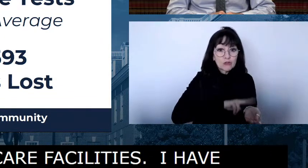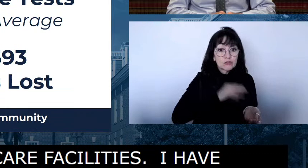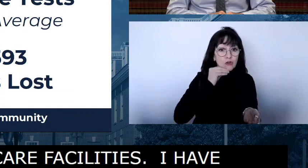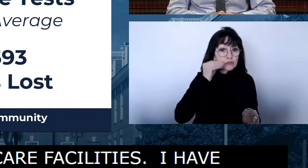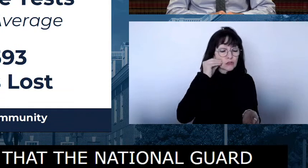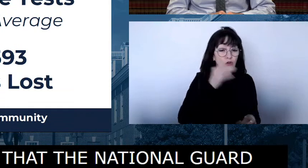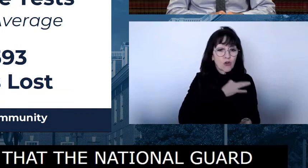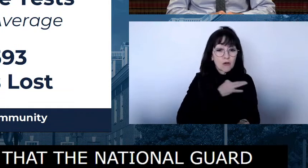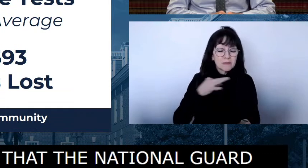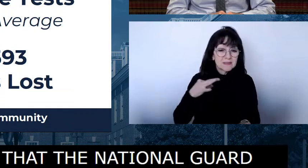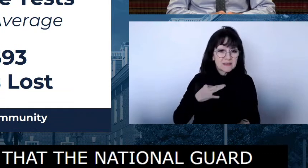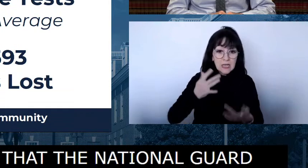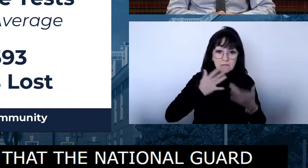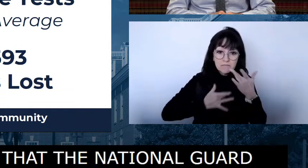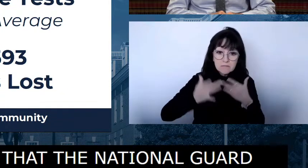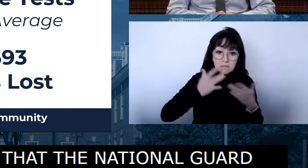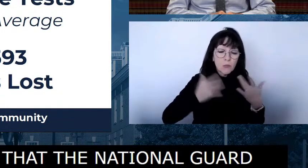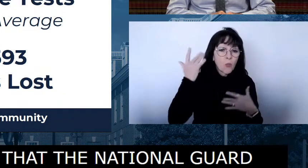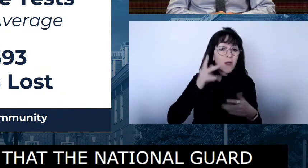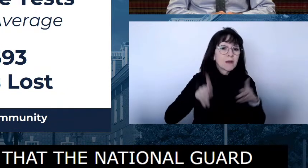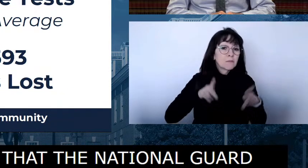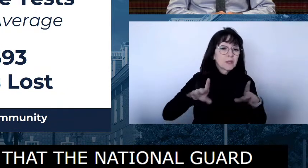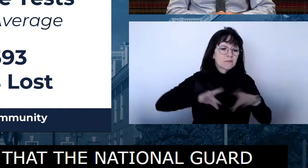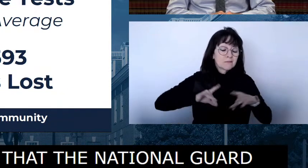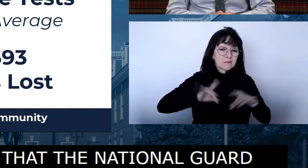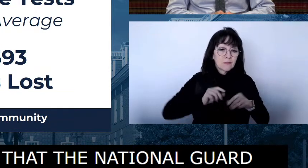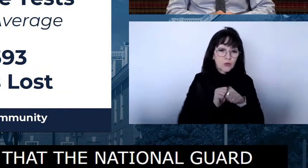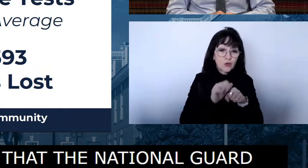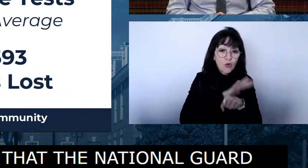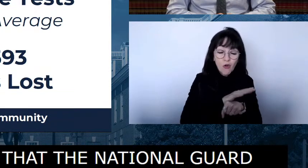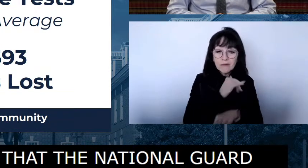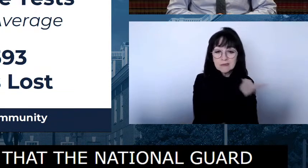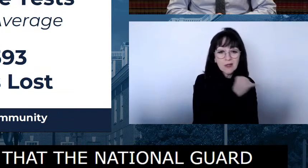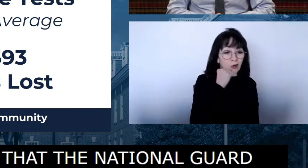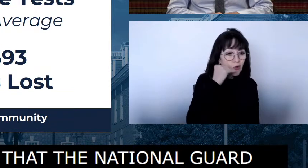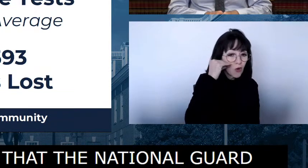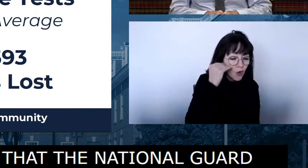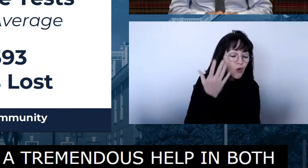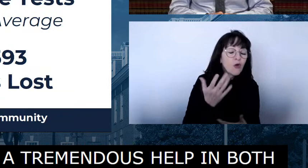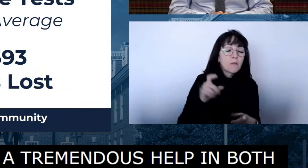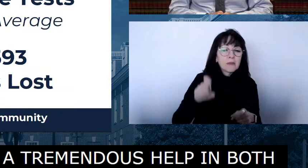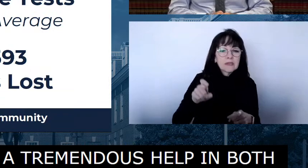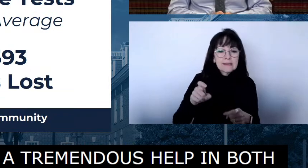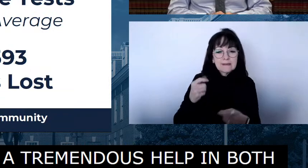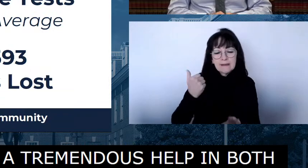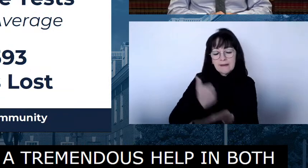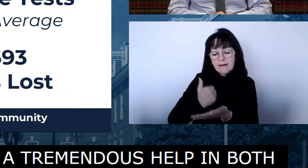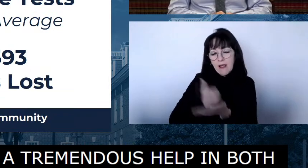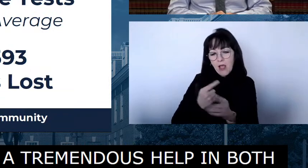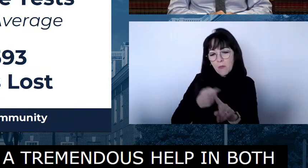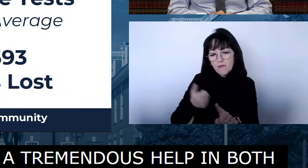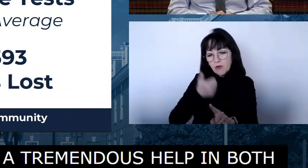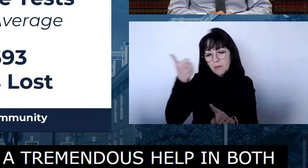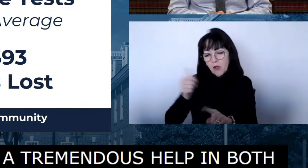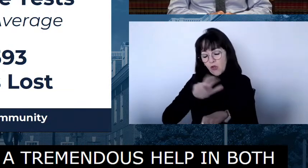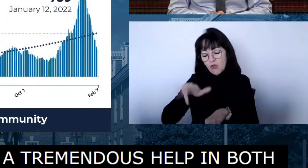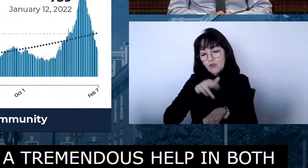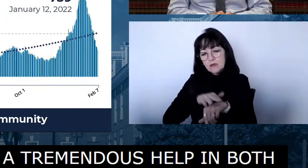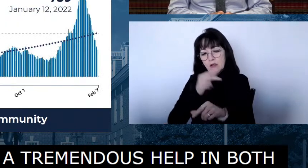decompress the challenges in the hospital. So our hospitalization rate is down from 759 on January